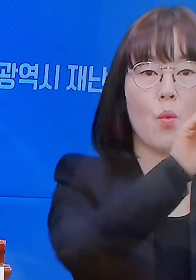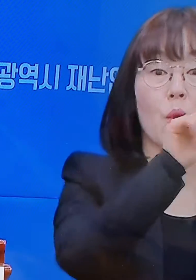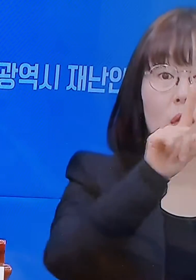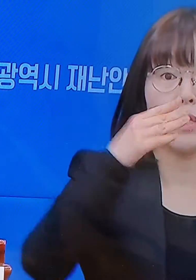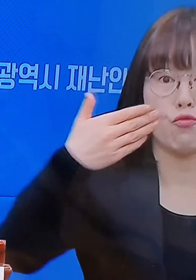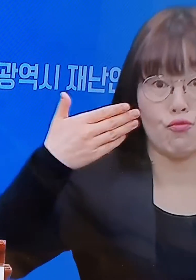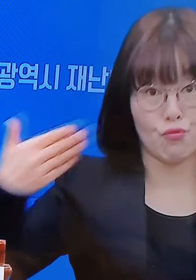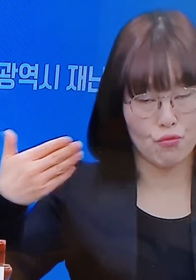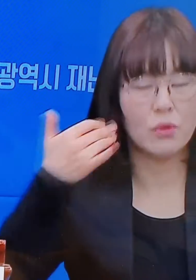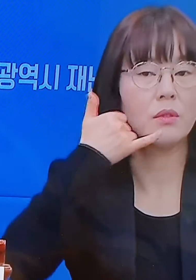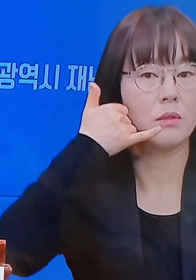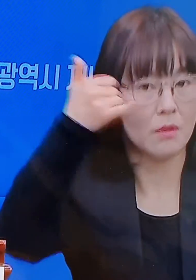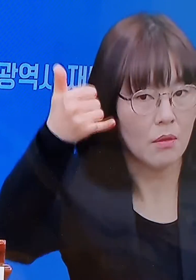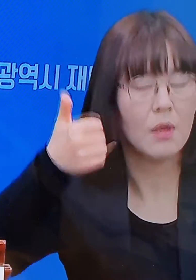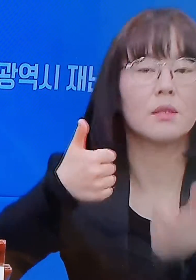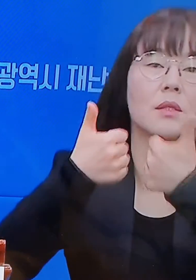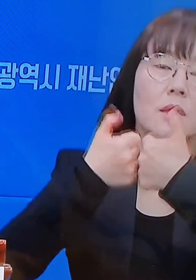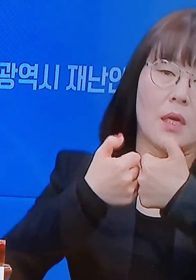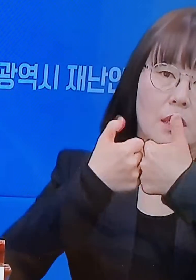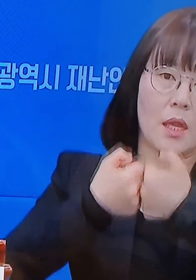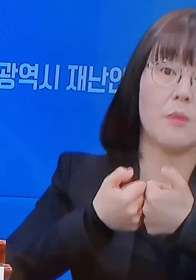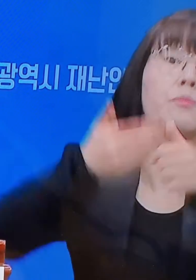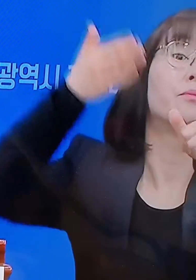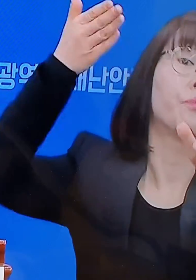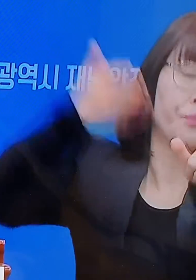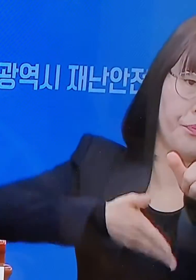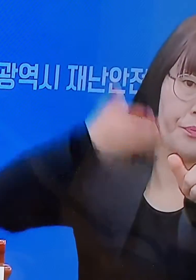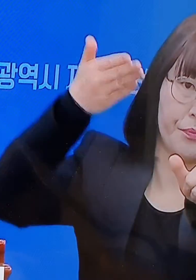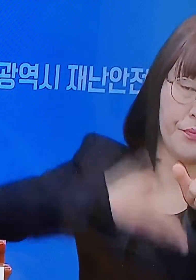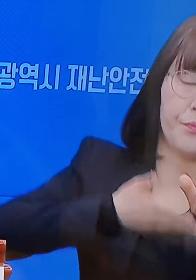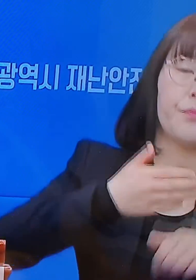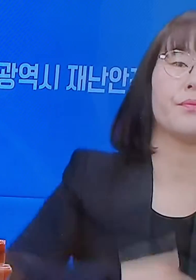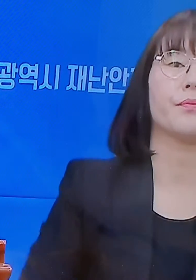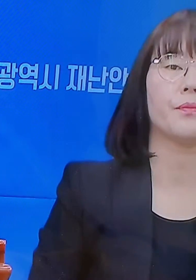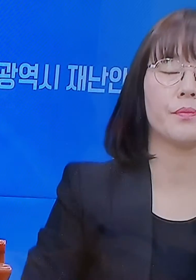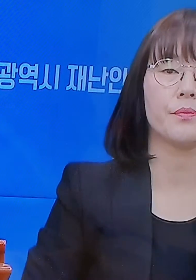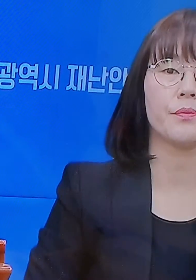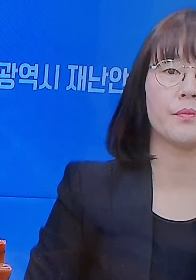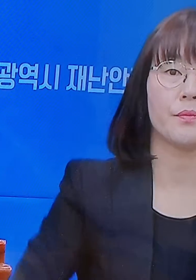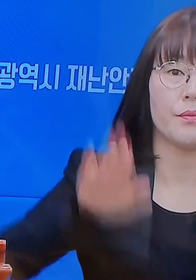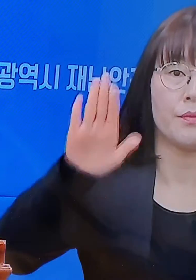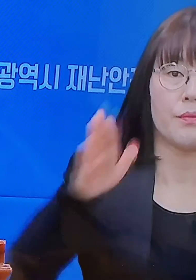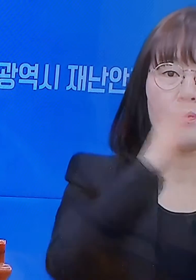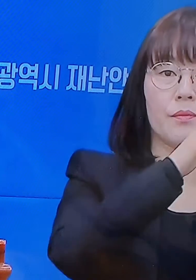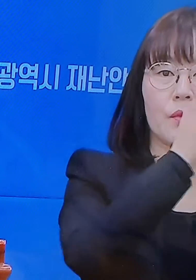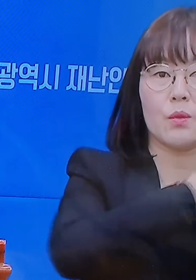30% less leukocyte production than the general population.